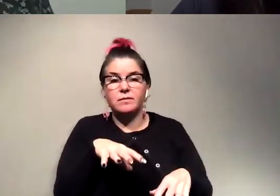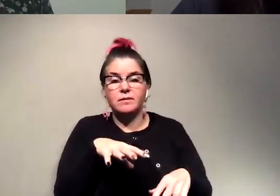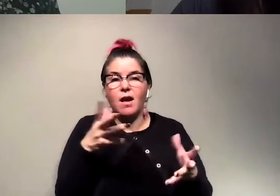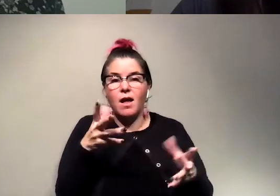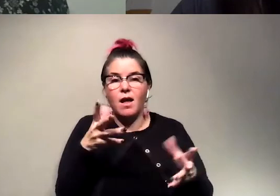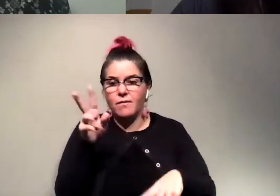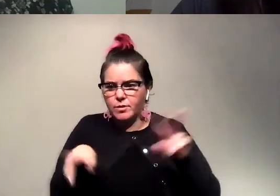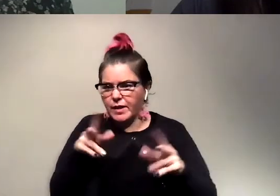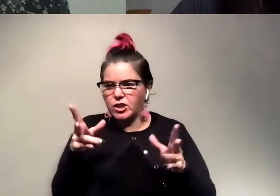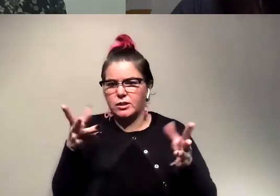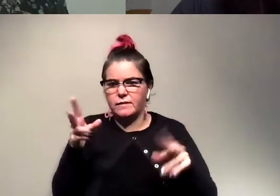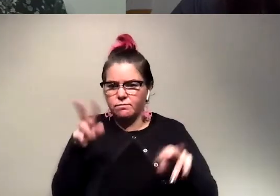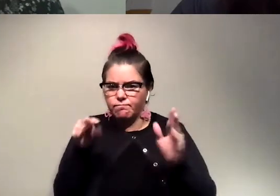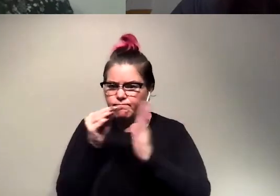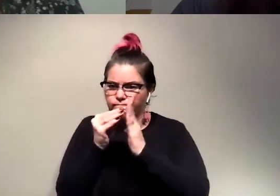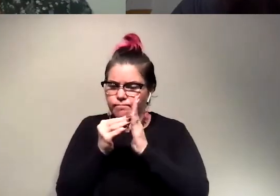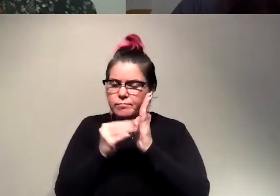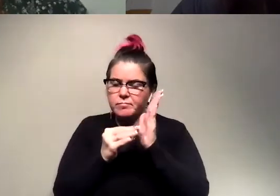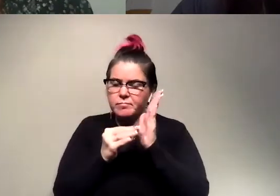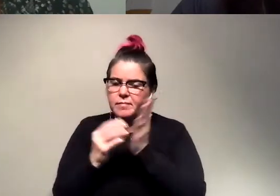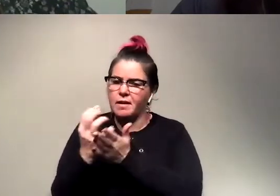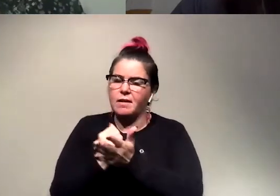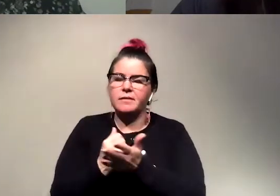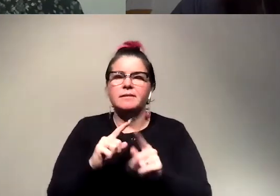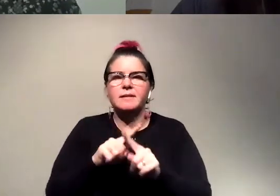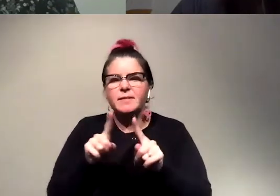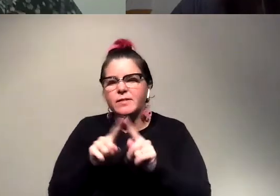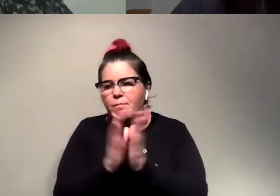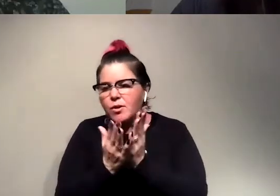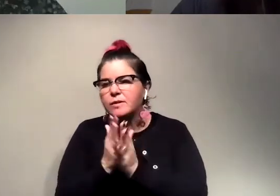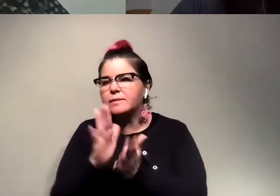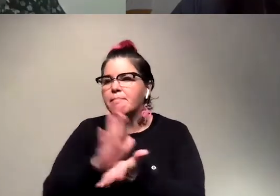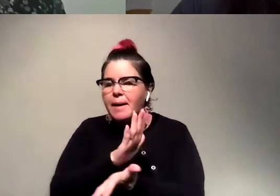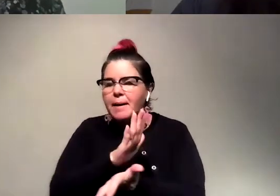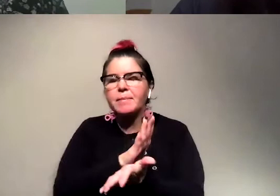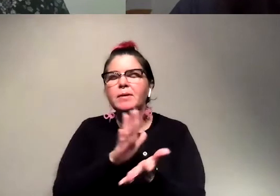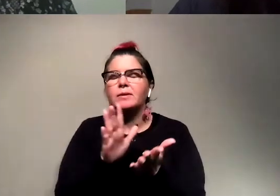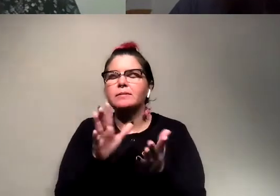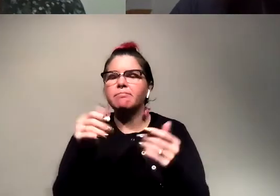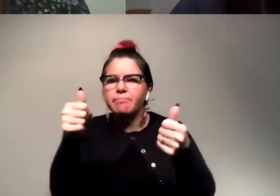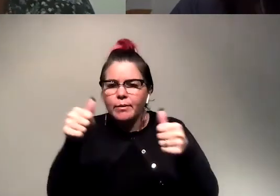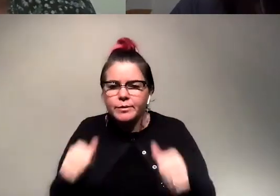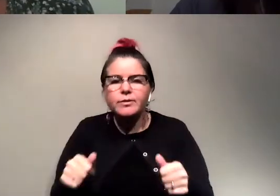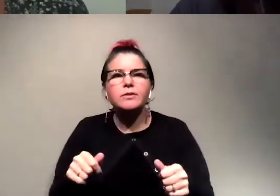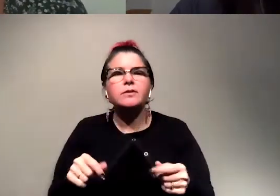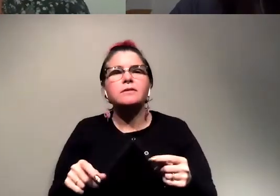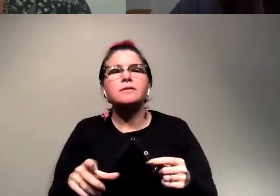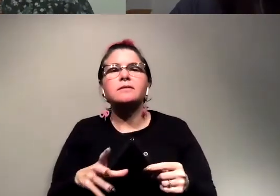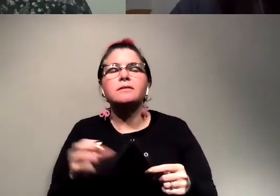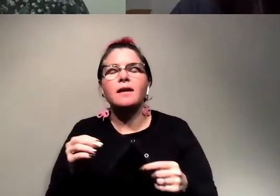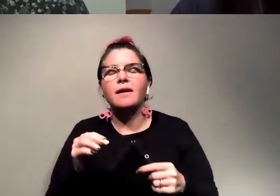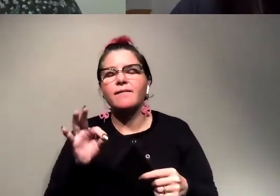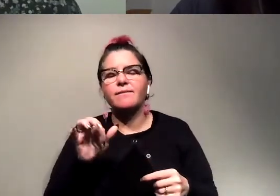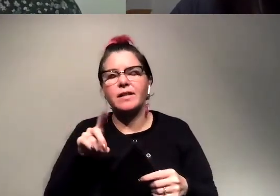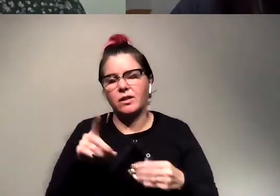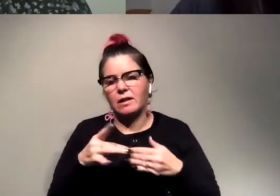made about them that they were able to collect into different books and papers and posters. They even have field guides. So right now